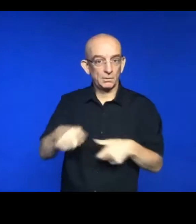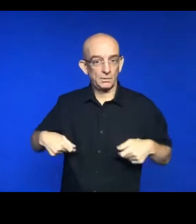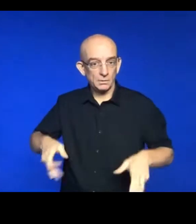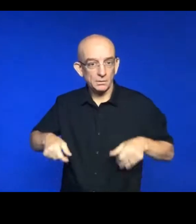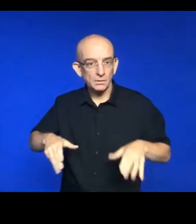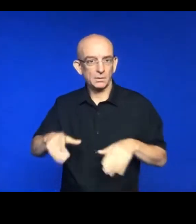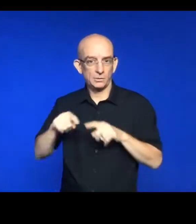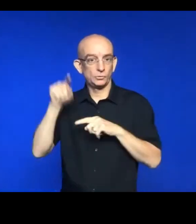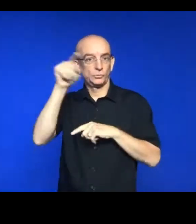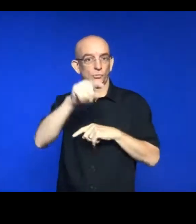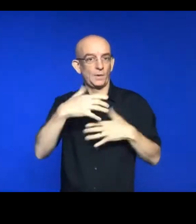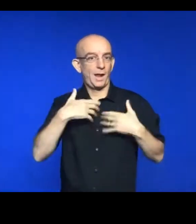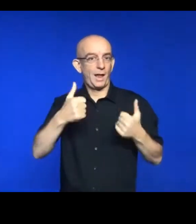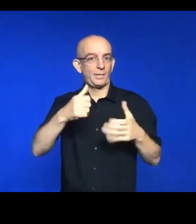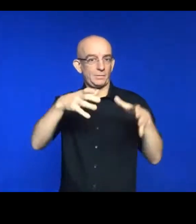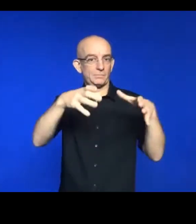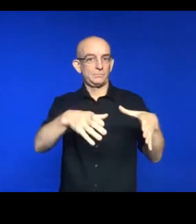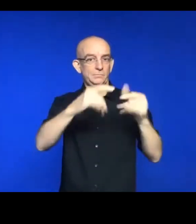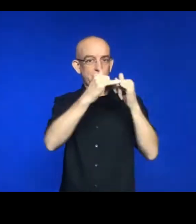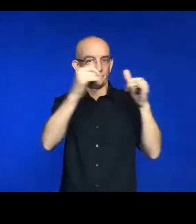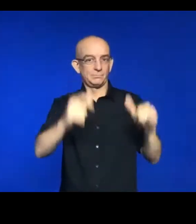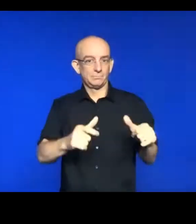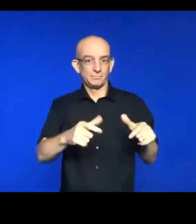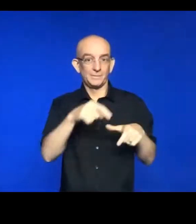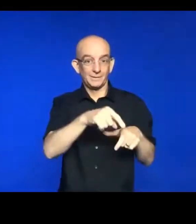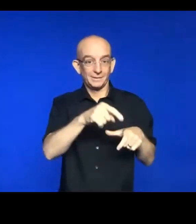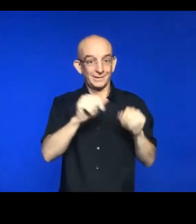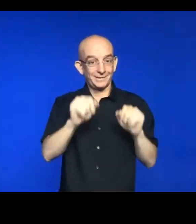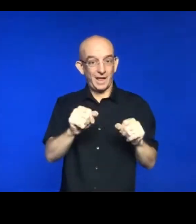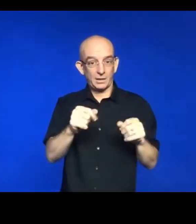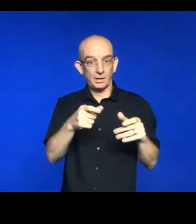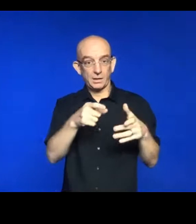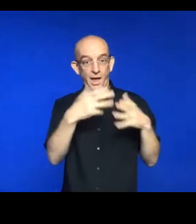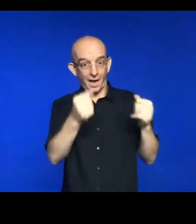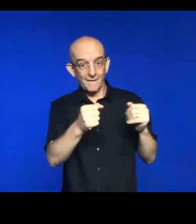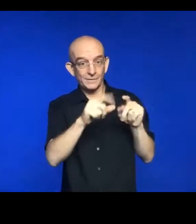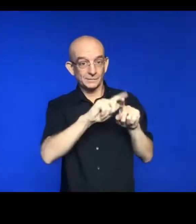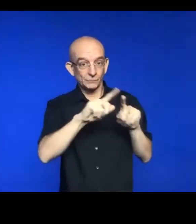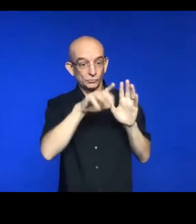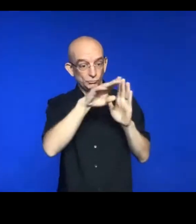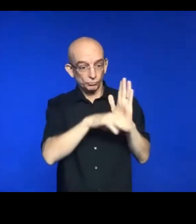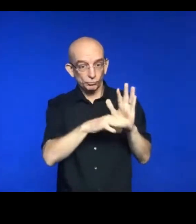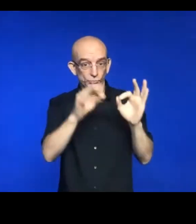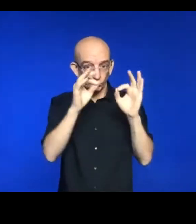adequate examination procedures and tests, but also there is a